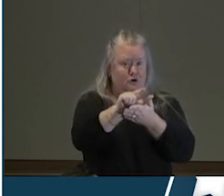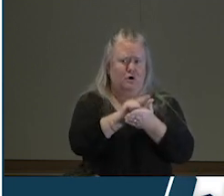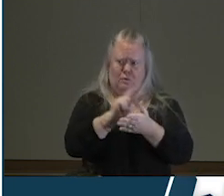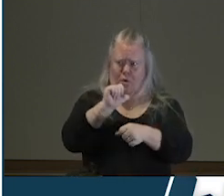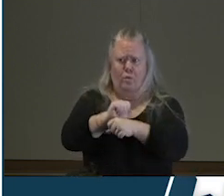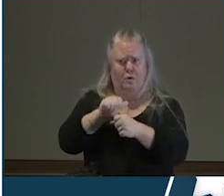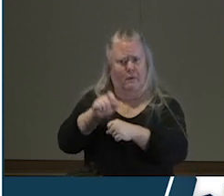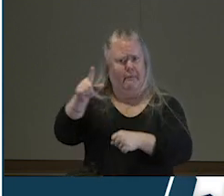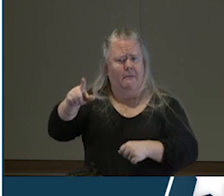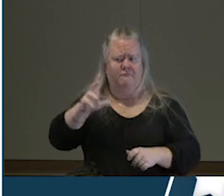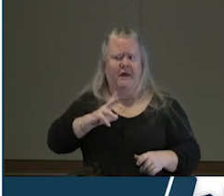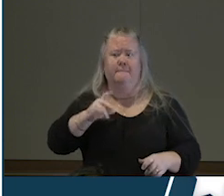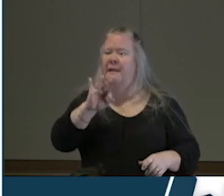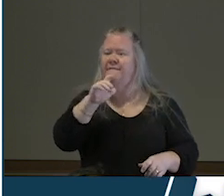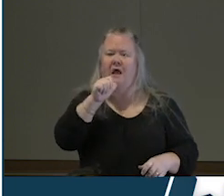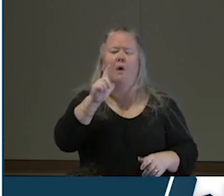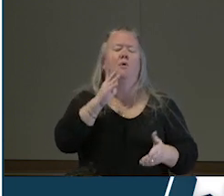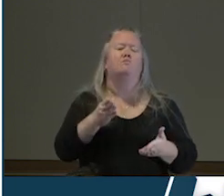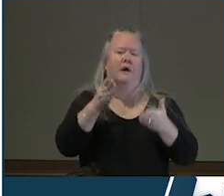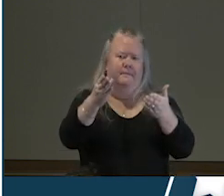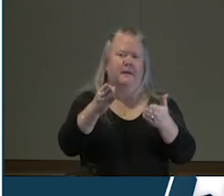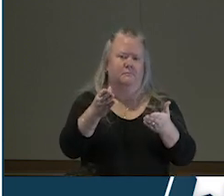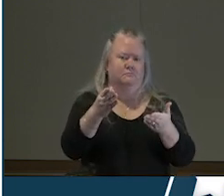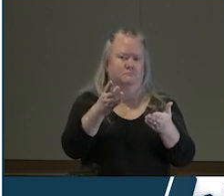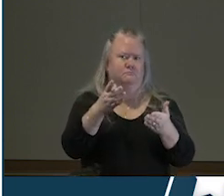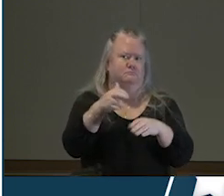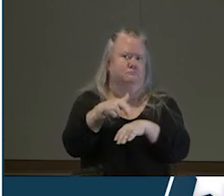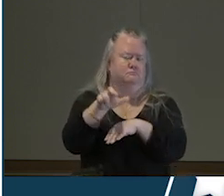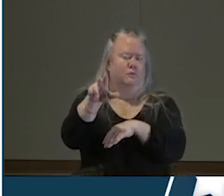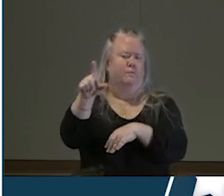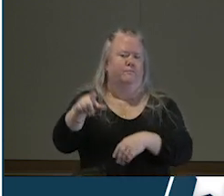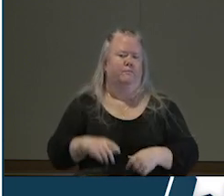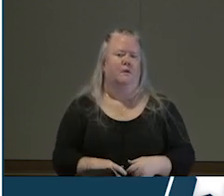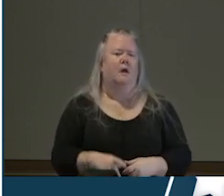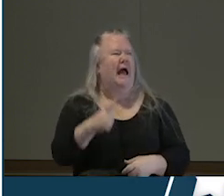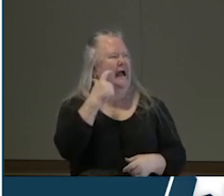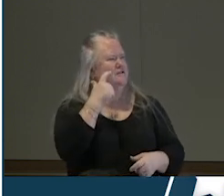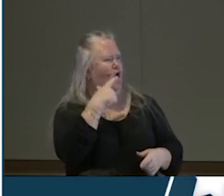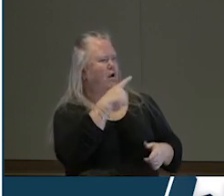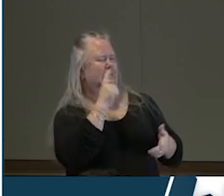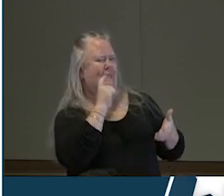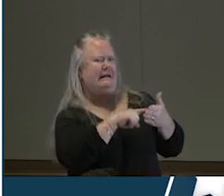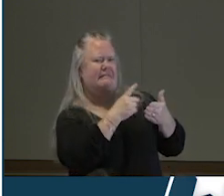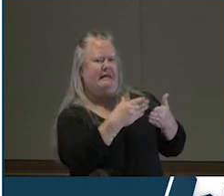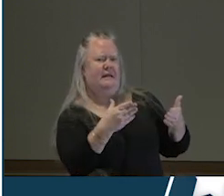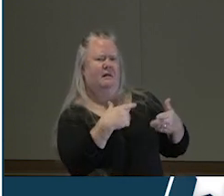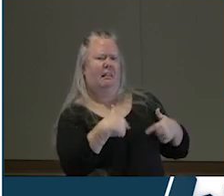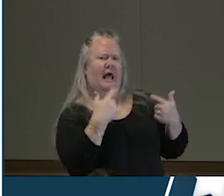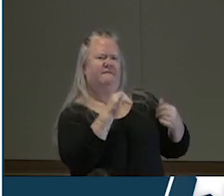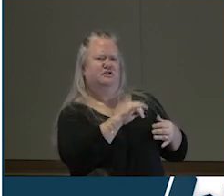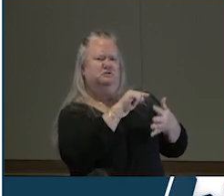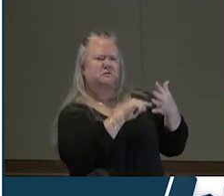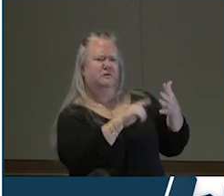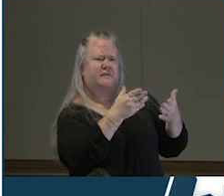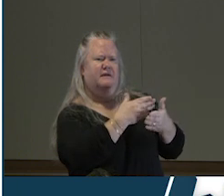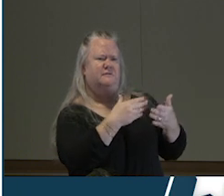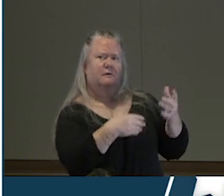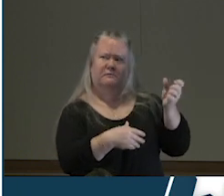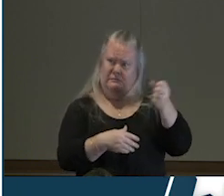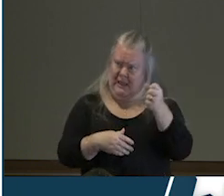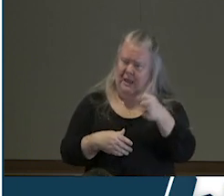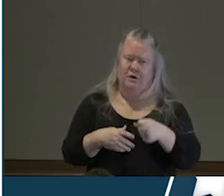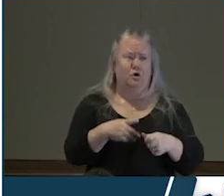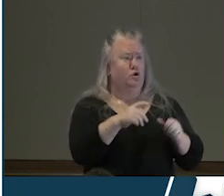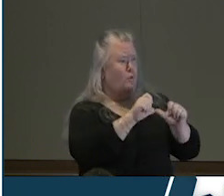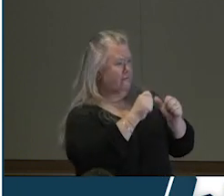work with them, but if not, then we'll recommend if needed. Okay, because I saw the last thing, also you had a couple of things, life insurance and all that. Yep. You have agents like that, or